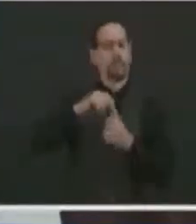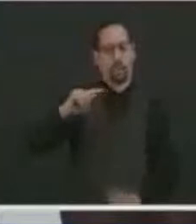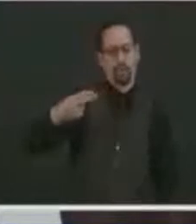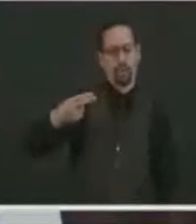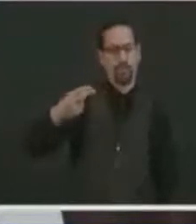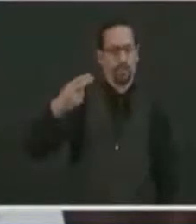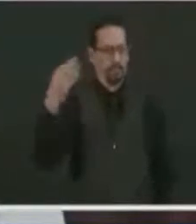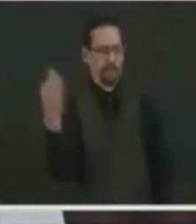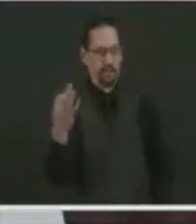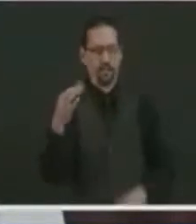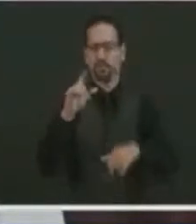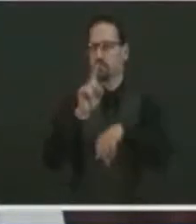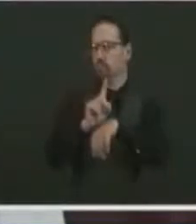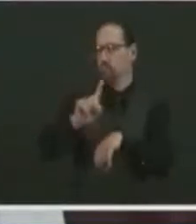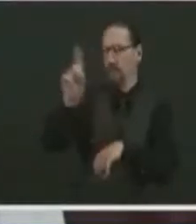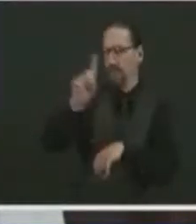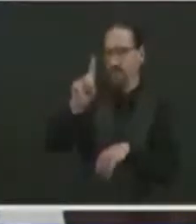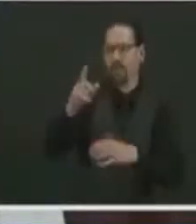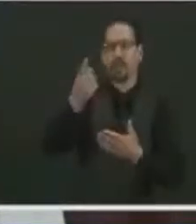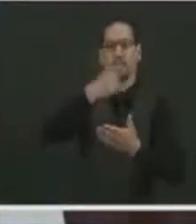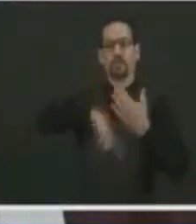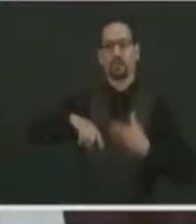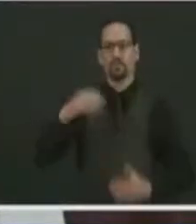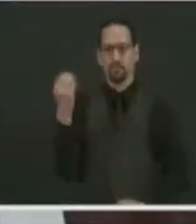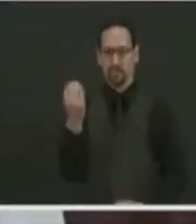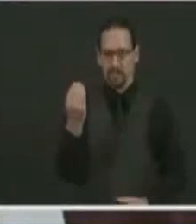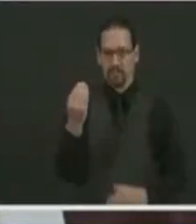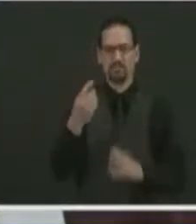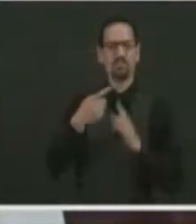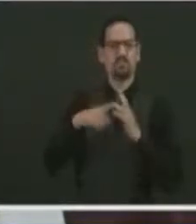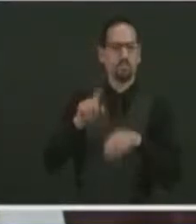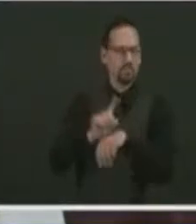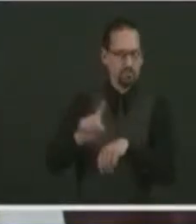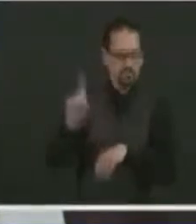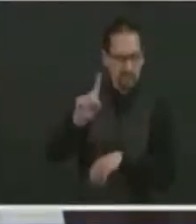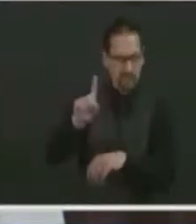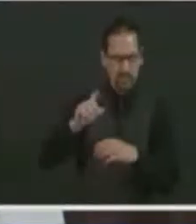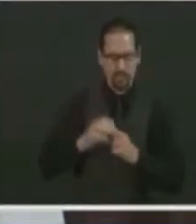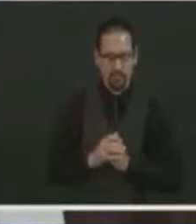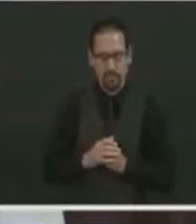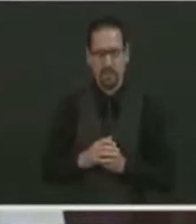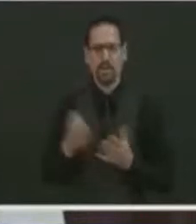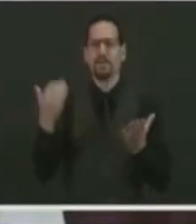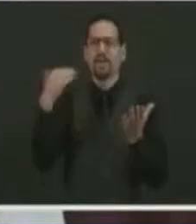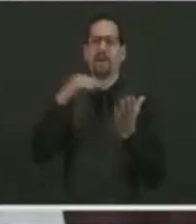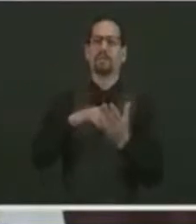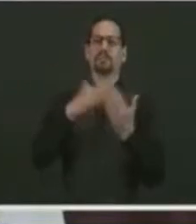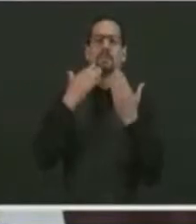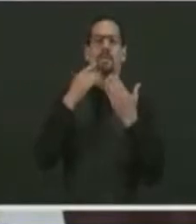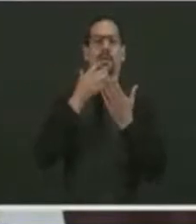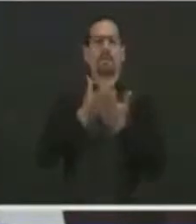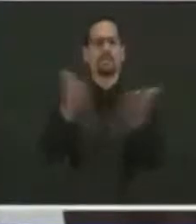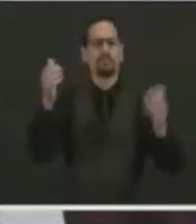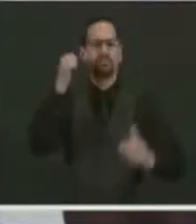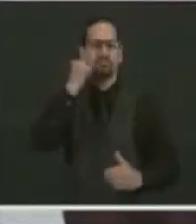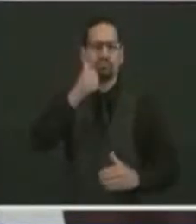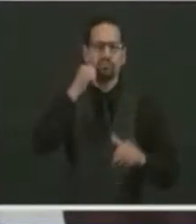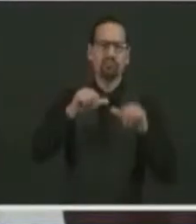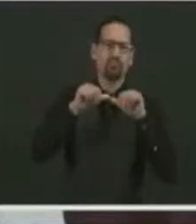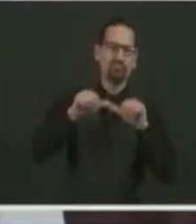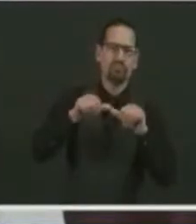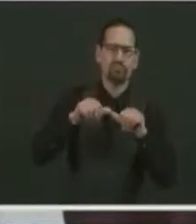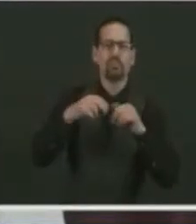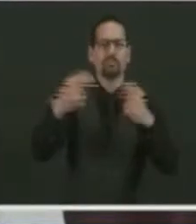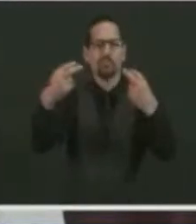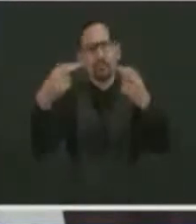we'll be back at 1 o'clock. Next Monday, back at 1 o'clock. I want to thank you again for continuing to tune in to